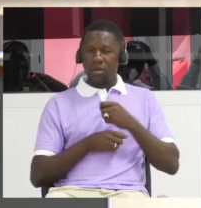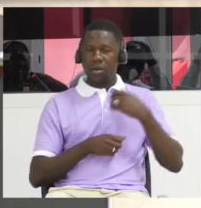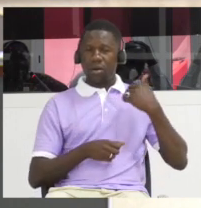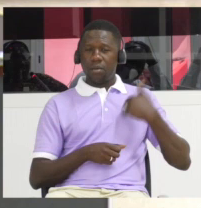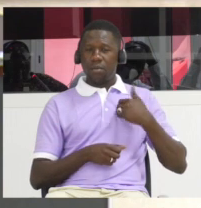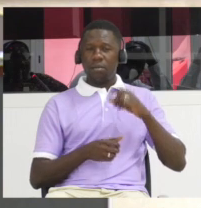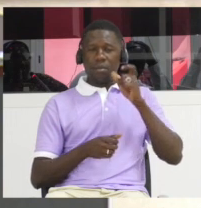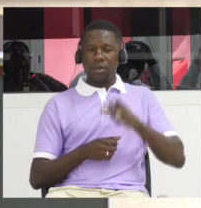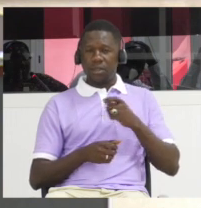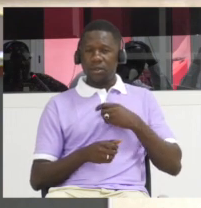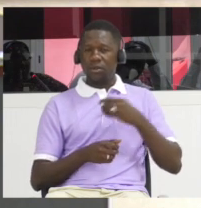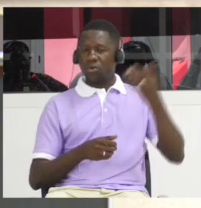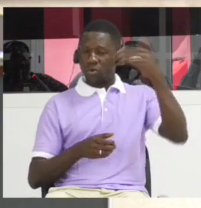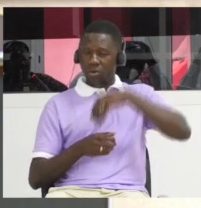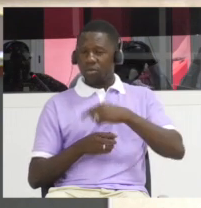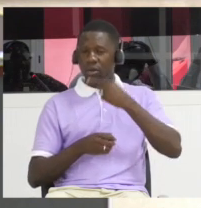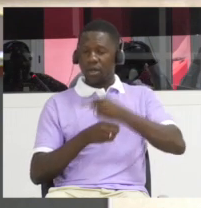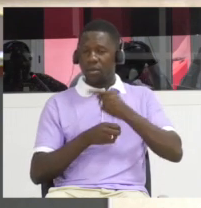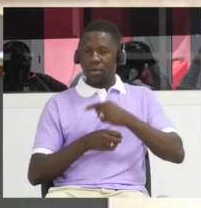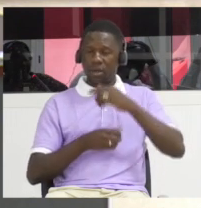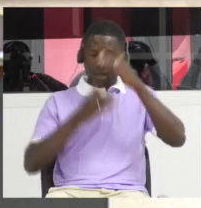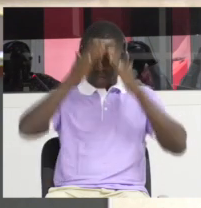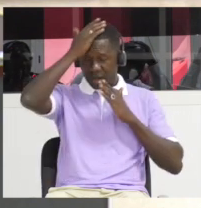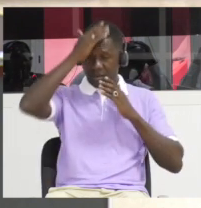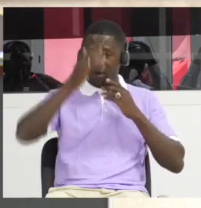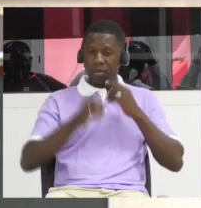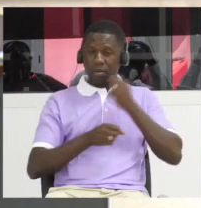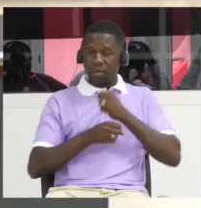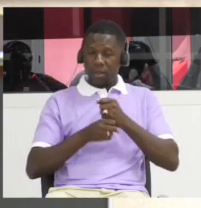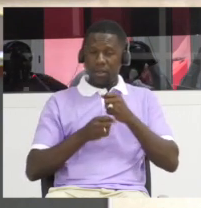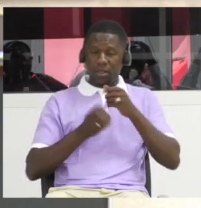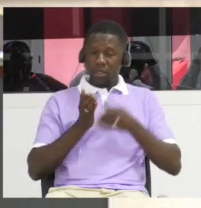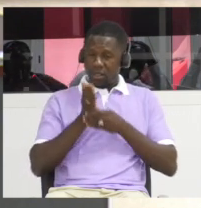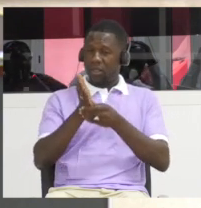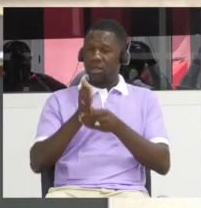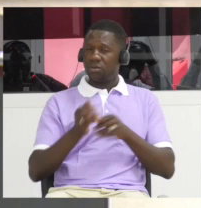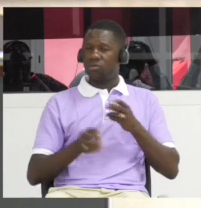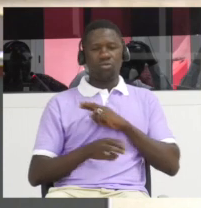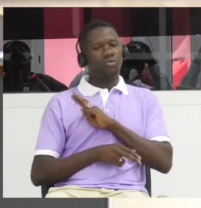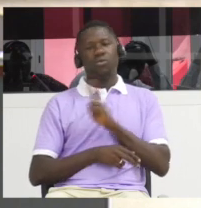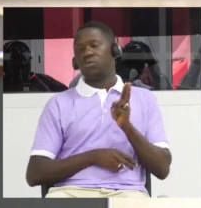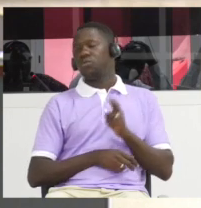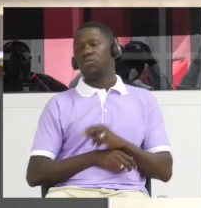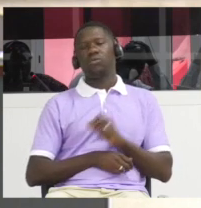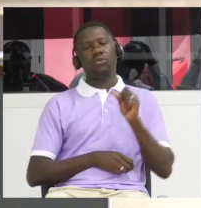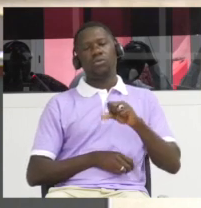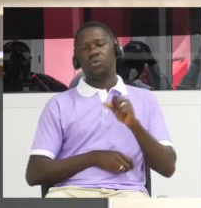as a commander of a Gambian army was something very unusual, and it was born out of